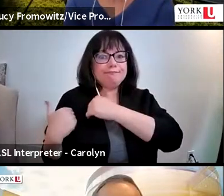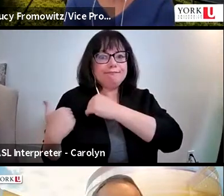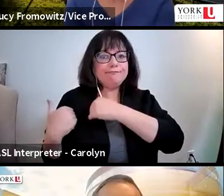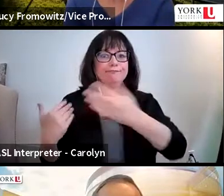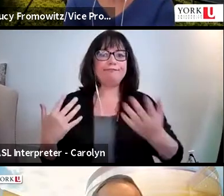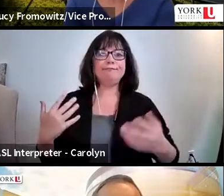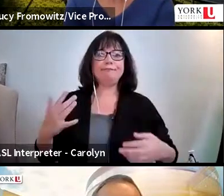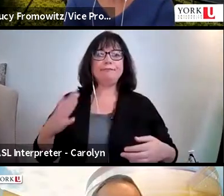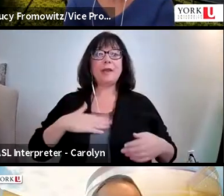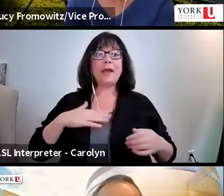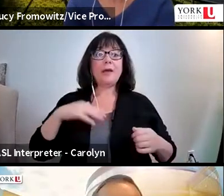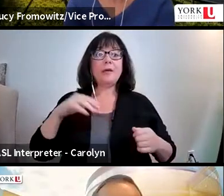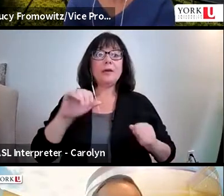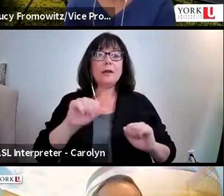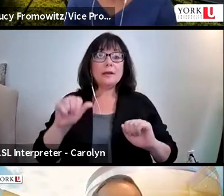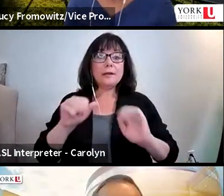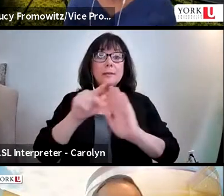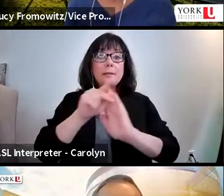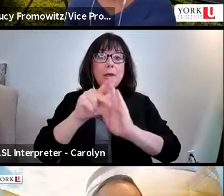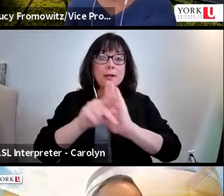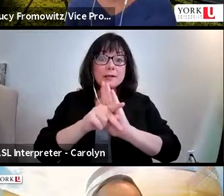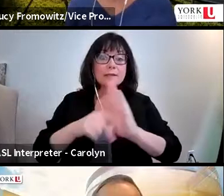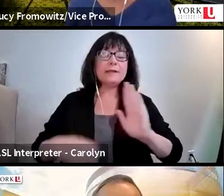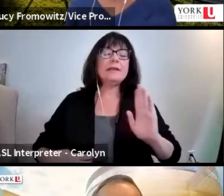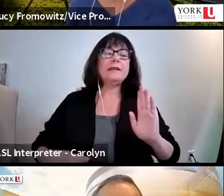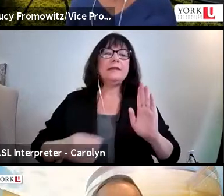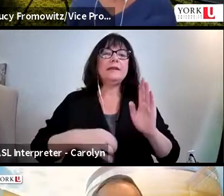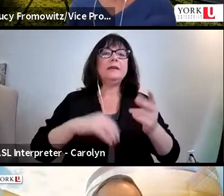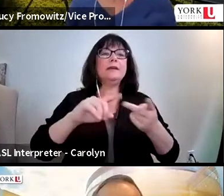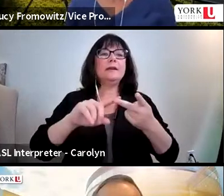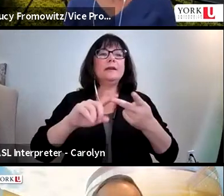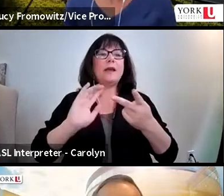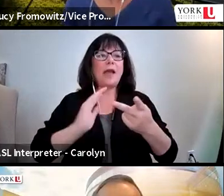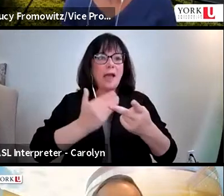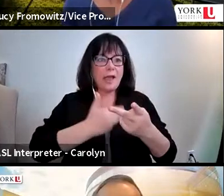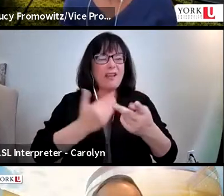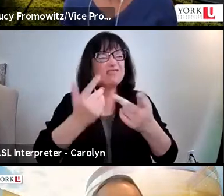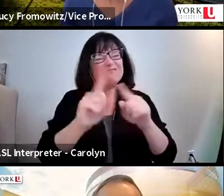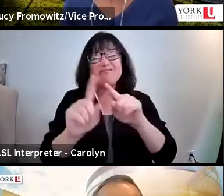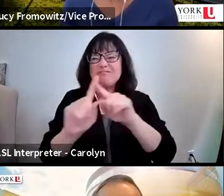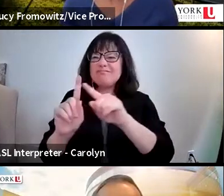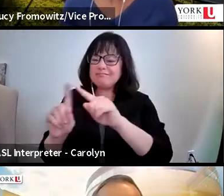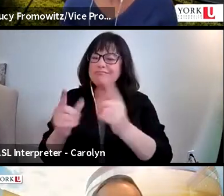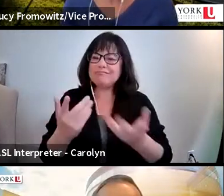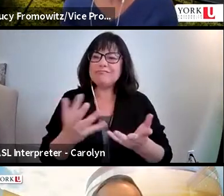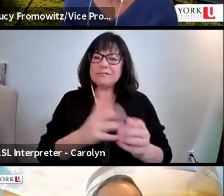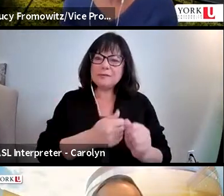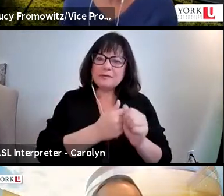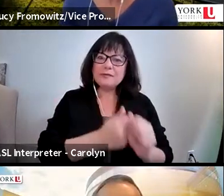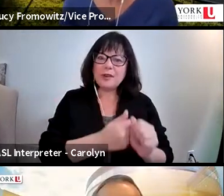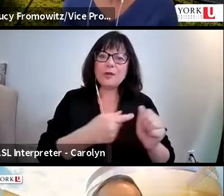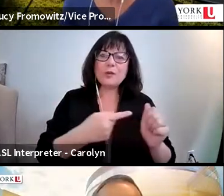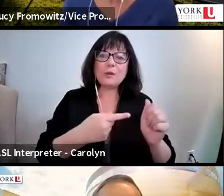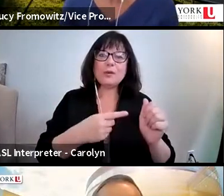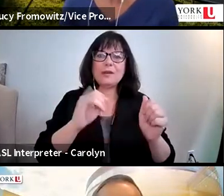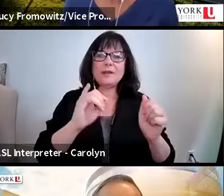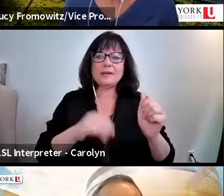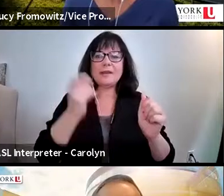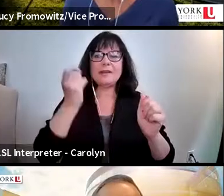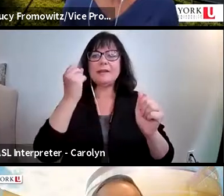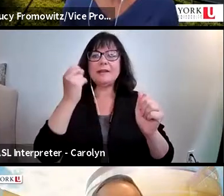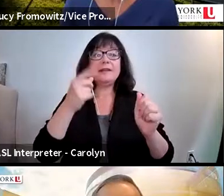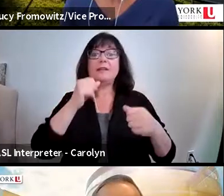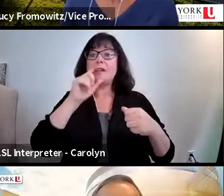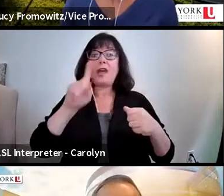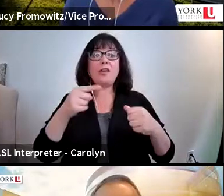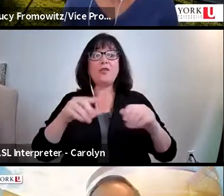action language and so forth. And so there will need to be training, and that includes for the senior team as well. All of,